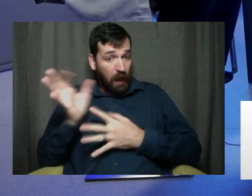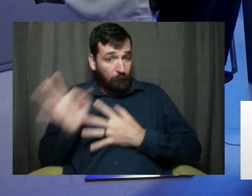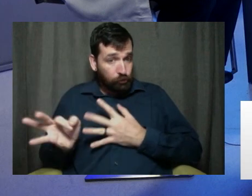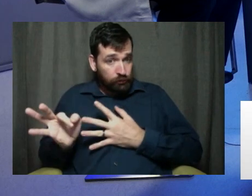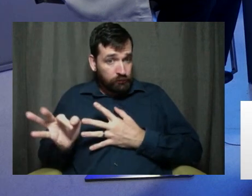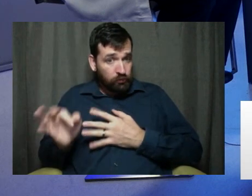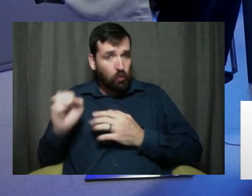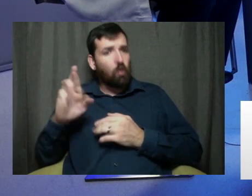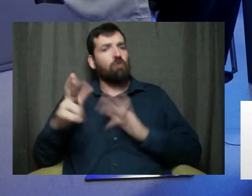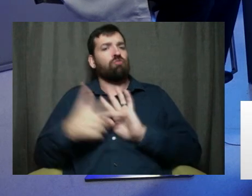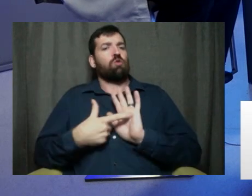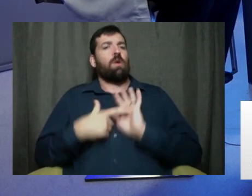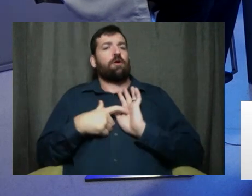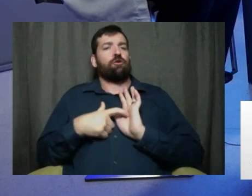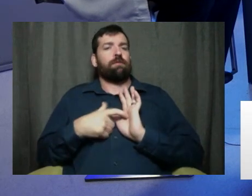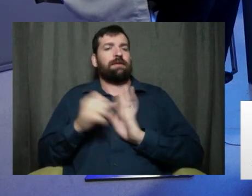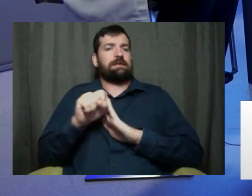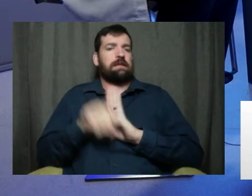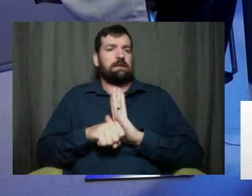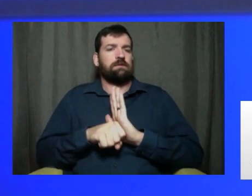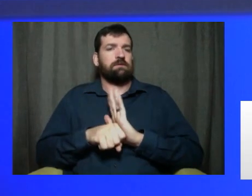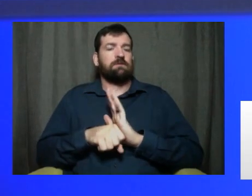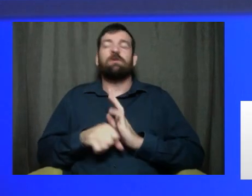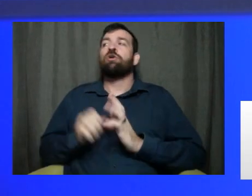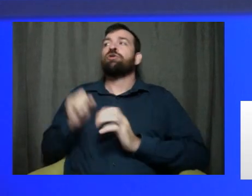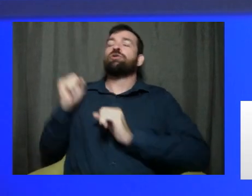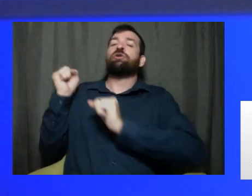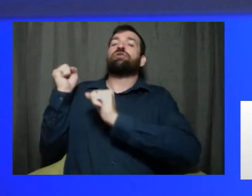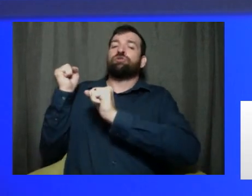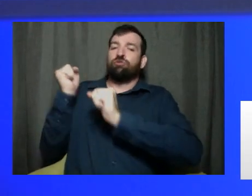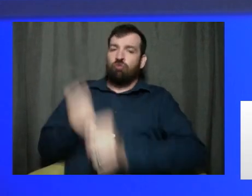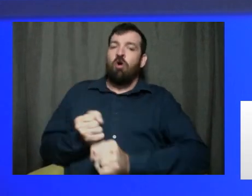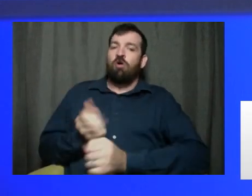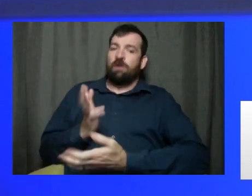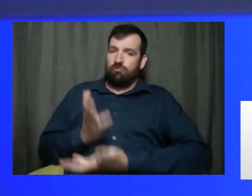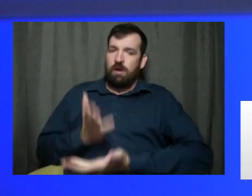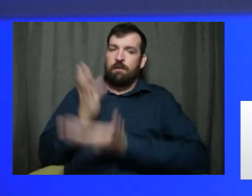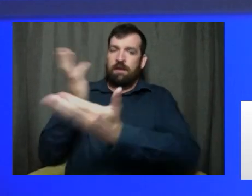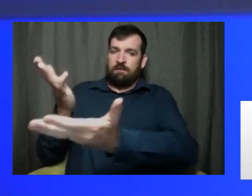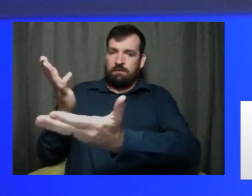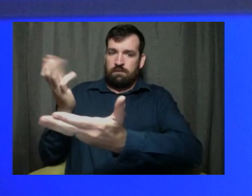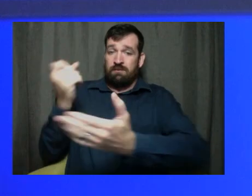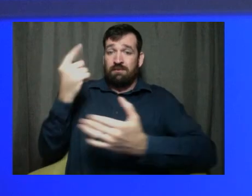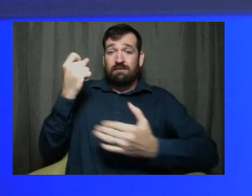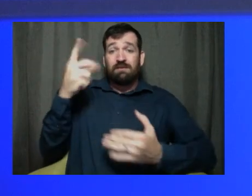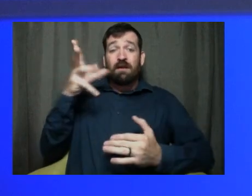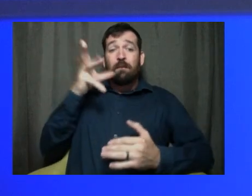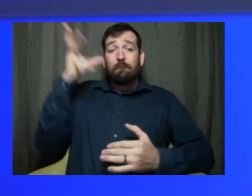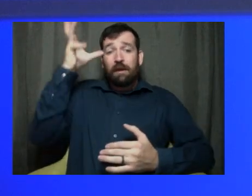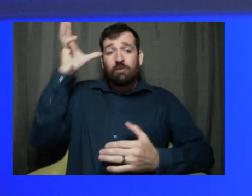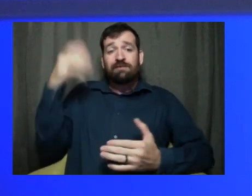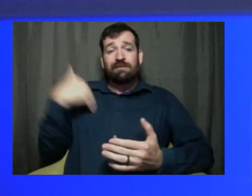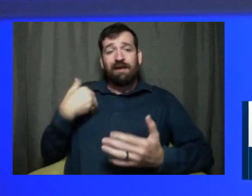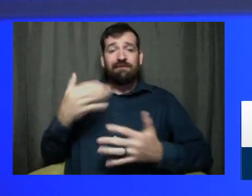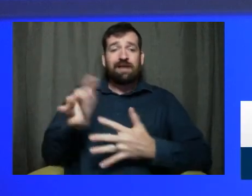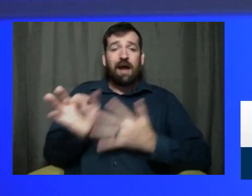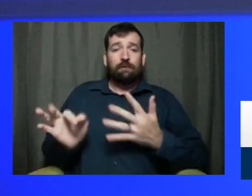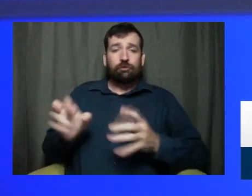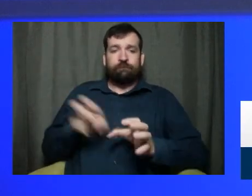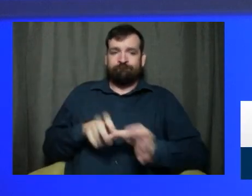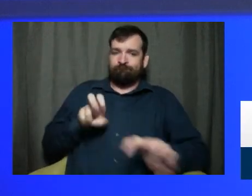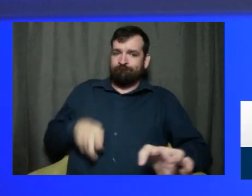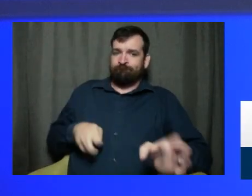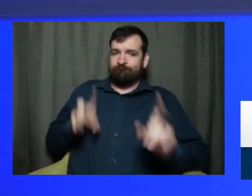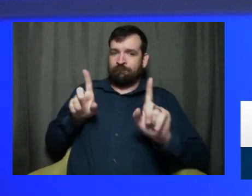or are they required by the state? They're strongly recommended by the state. Parents do have the option to opt out of them, and they can